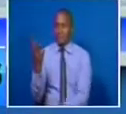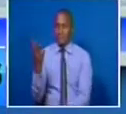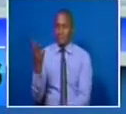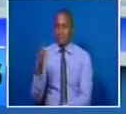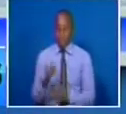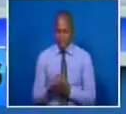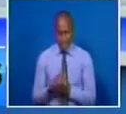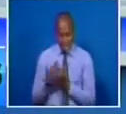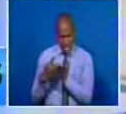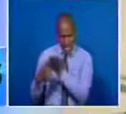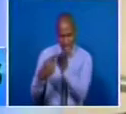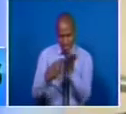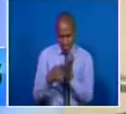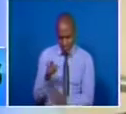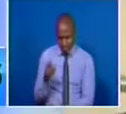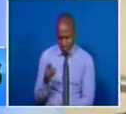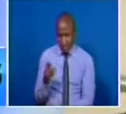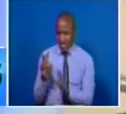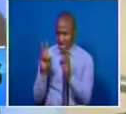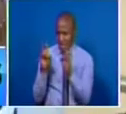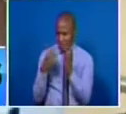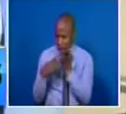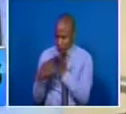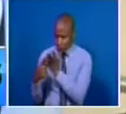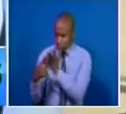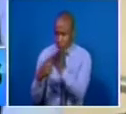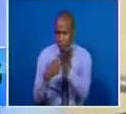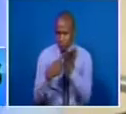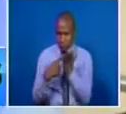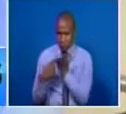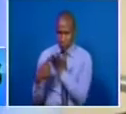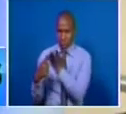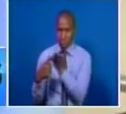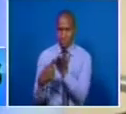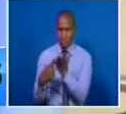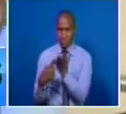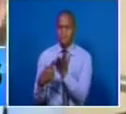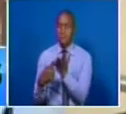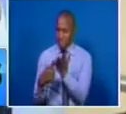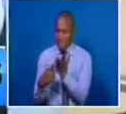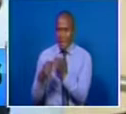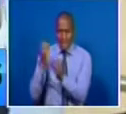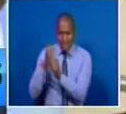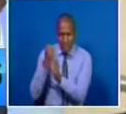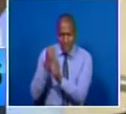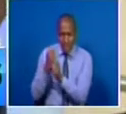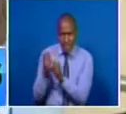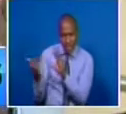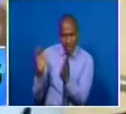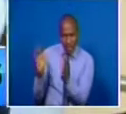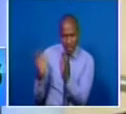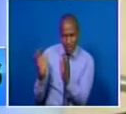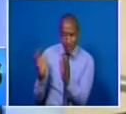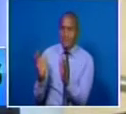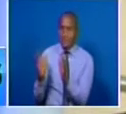level of the debates, the issues that the debates distill, and the performance of the candidates